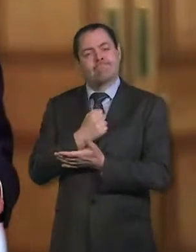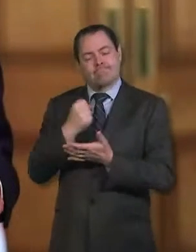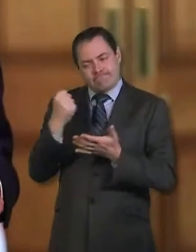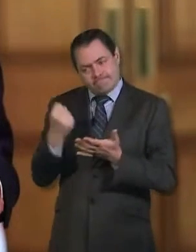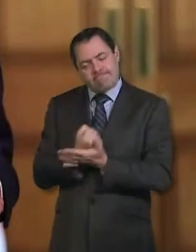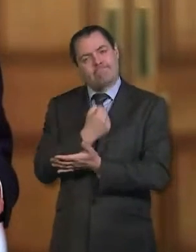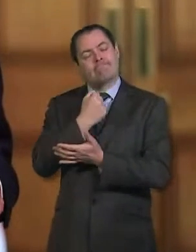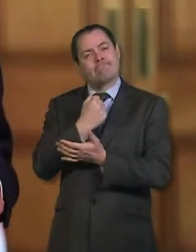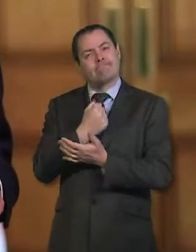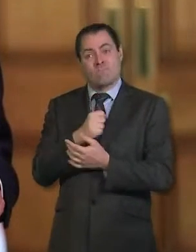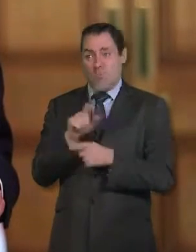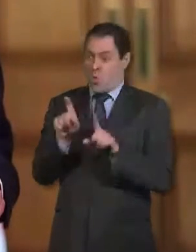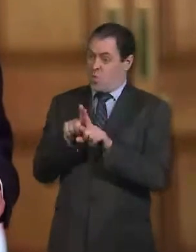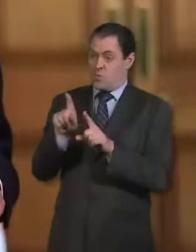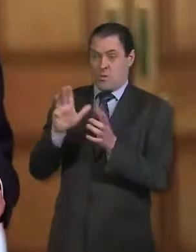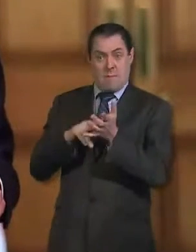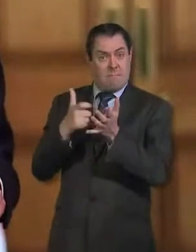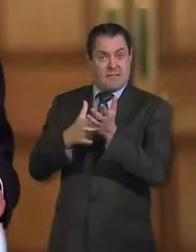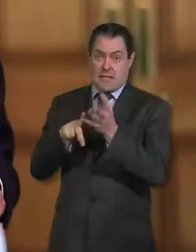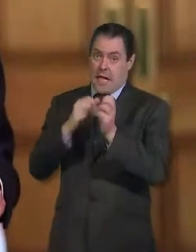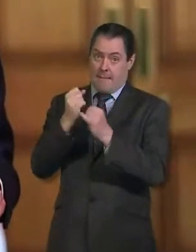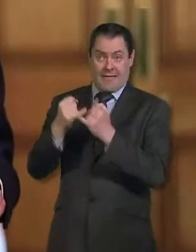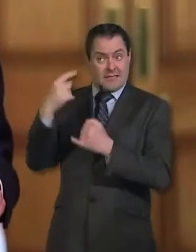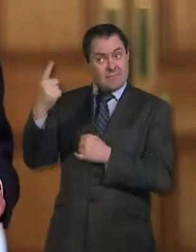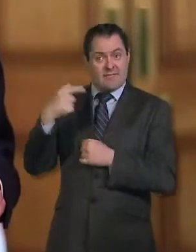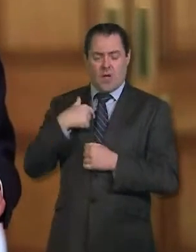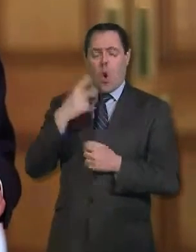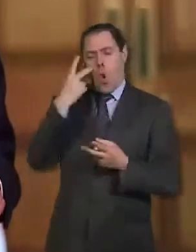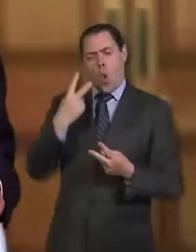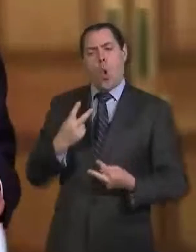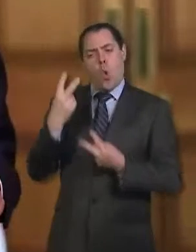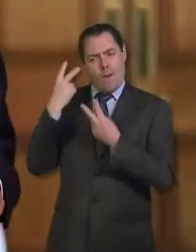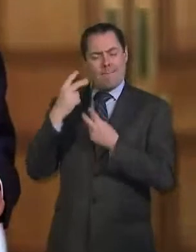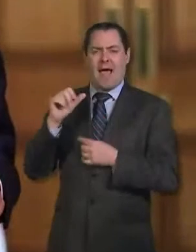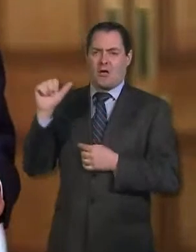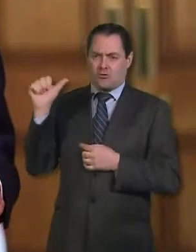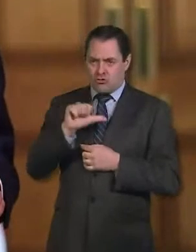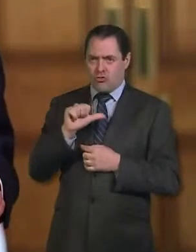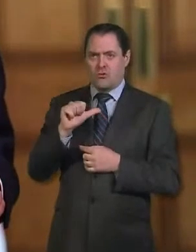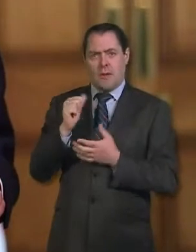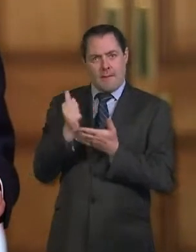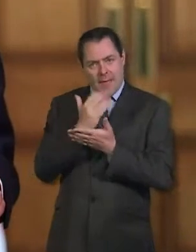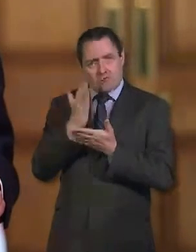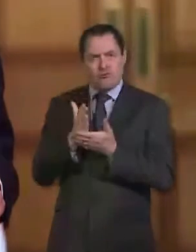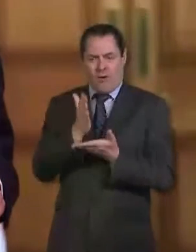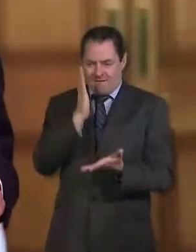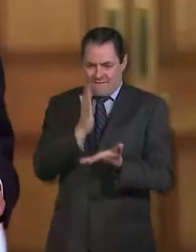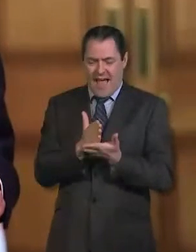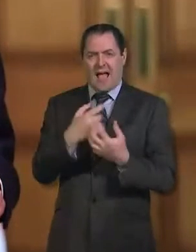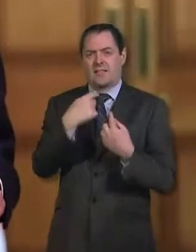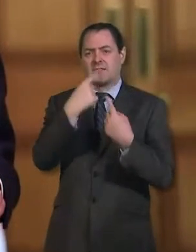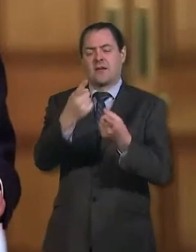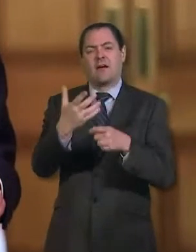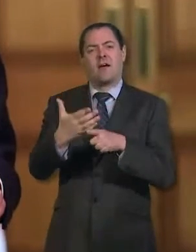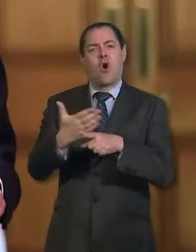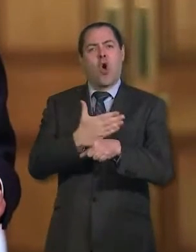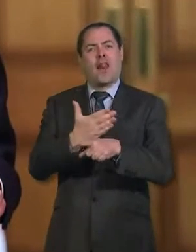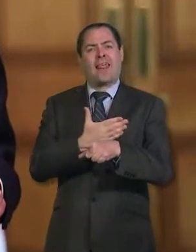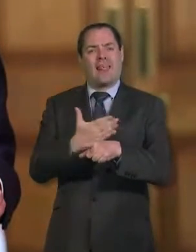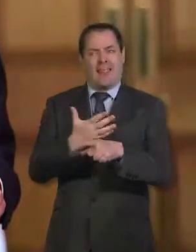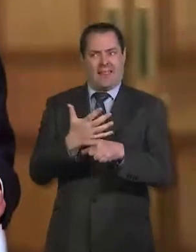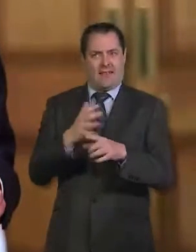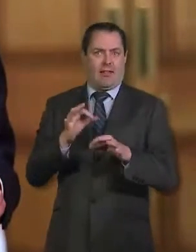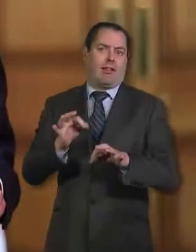that with hindsight, he should have got all these the facts out earlier. What I say is that it's incredibly